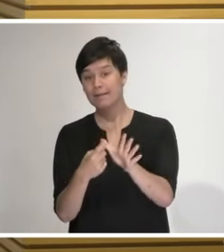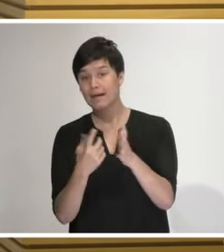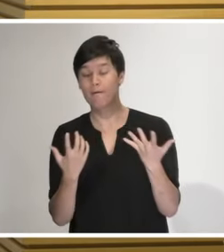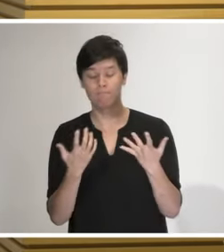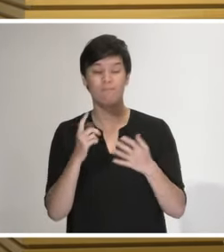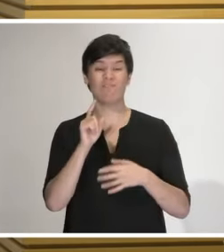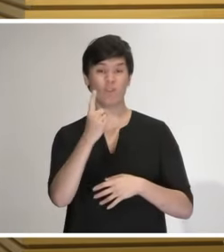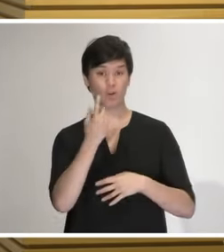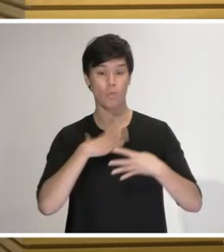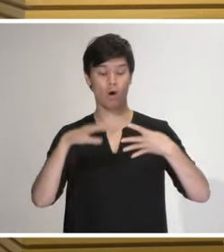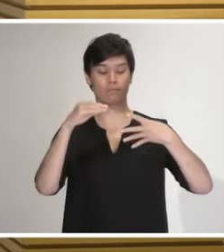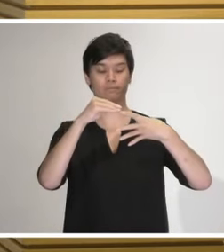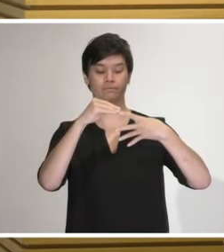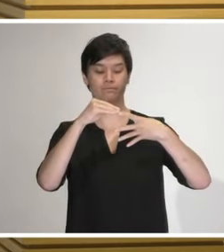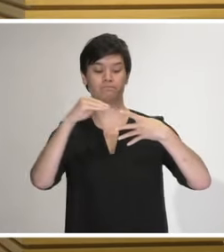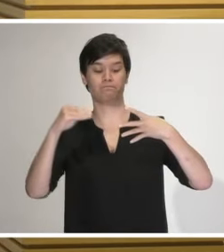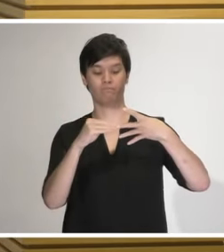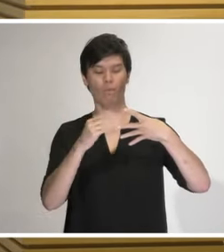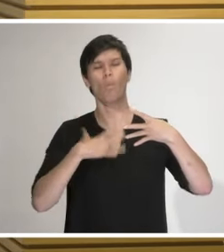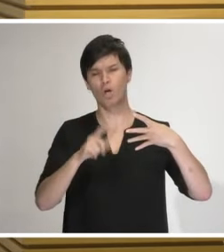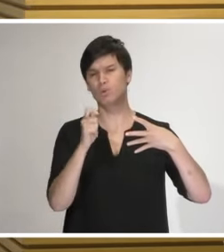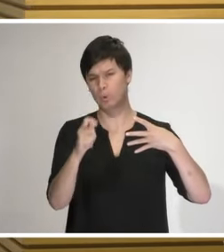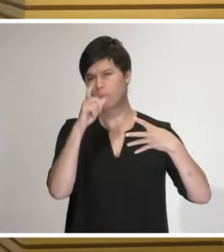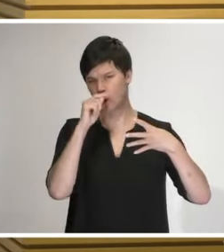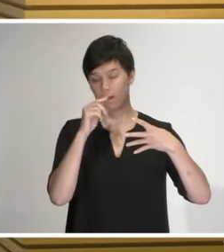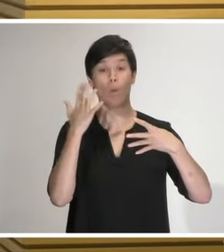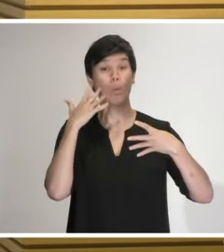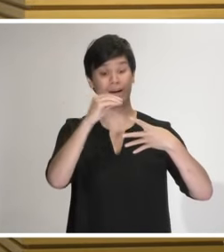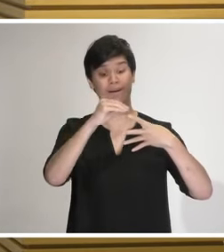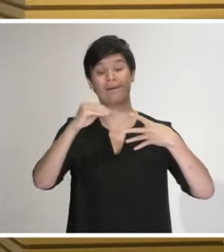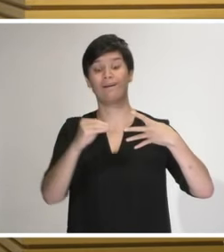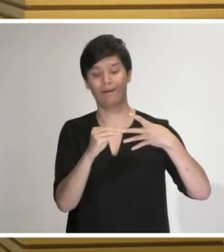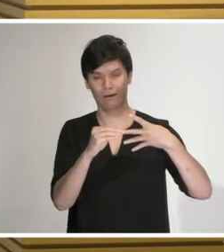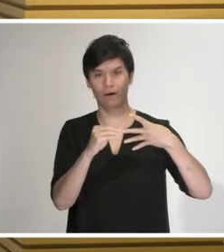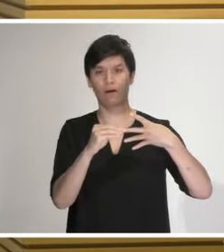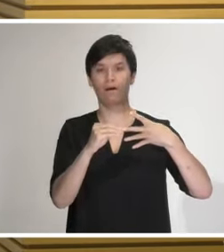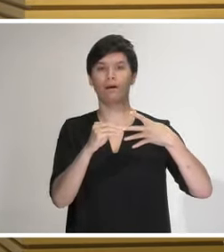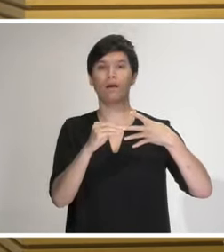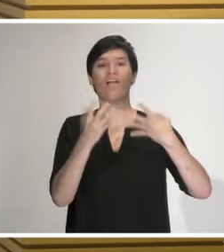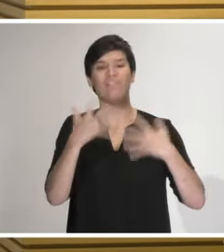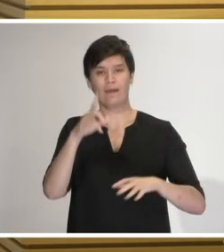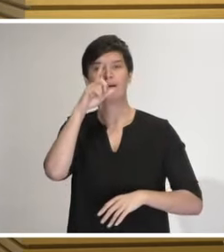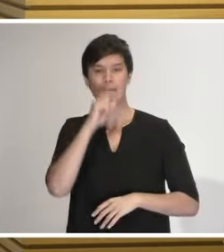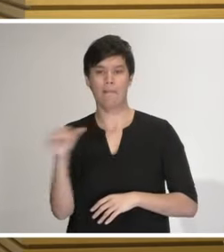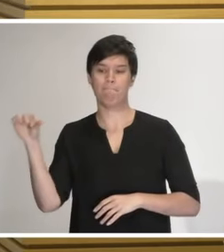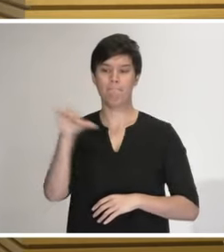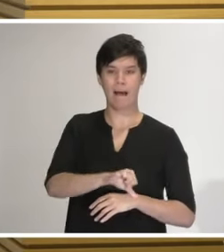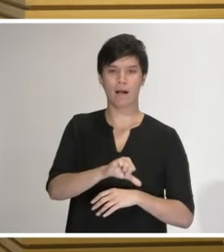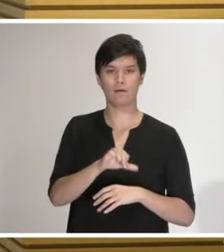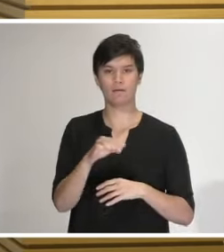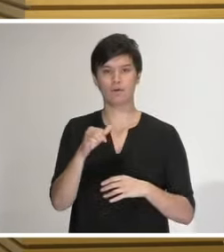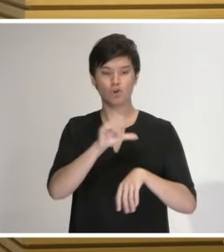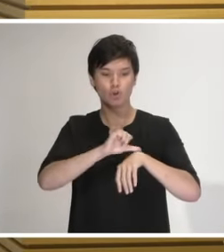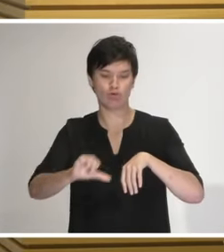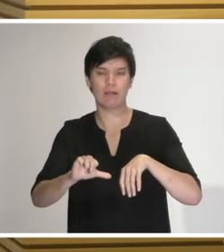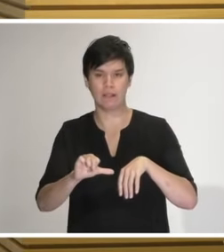soon as possible, we will want to be getting people back in for their surgery that they need, and our DHBs are gearing up